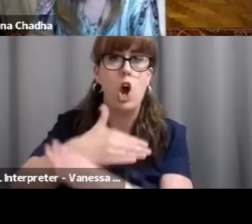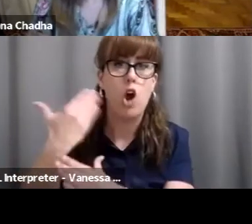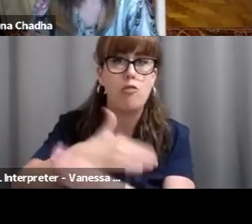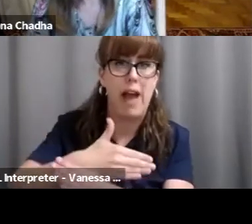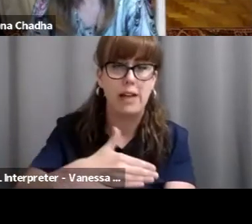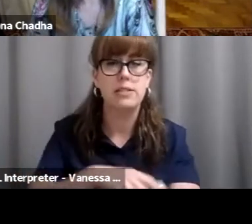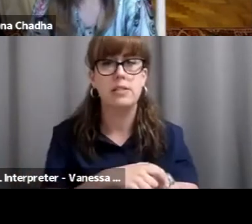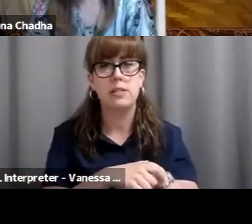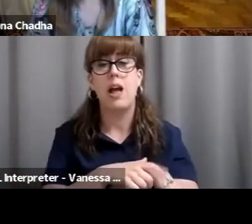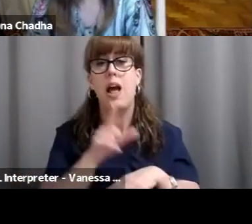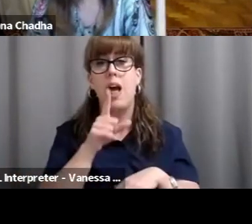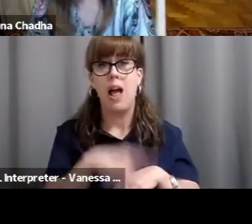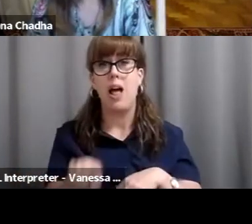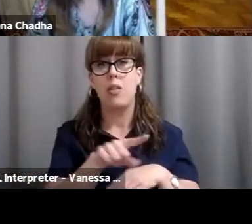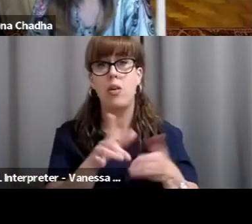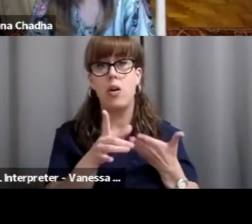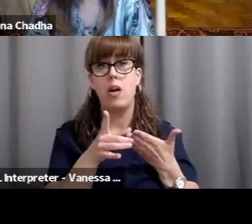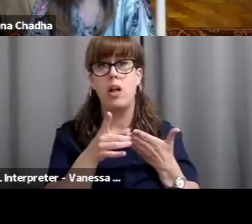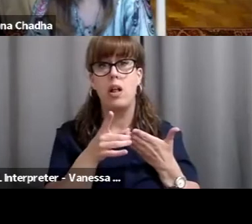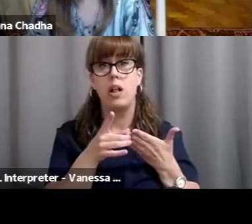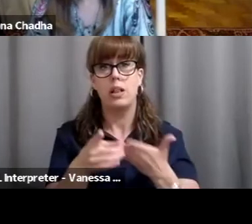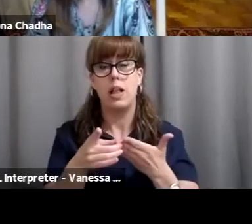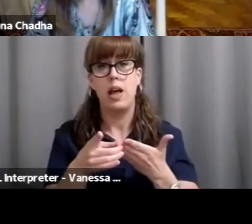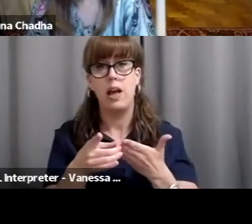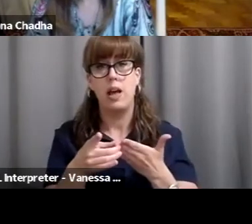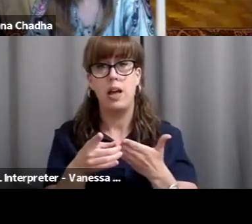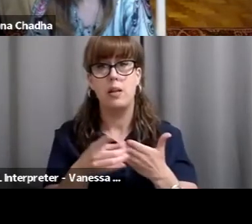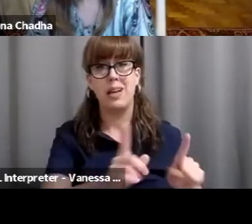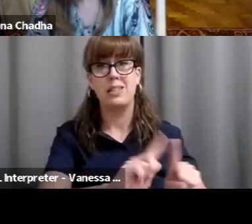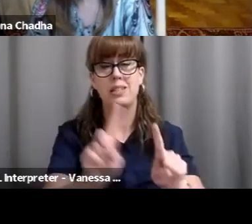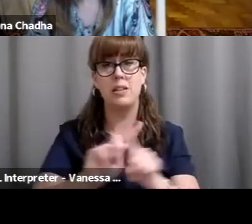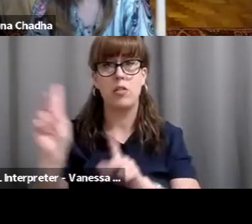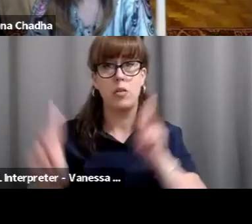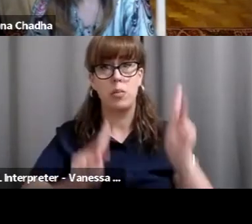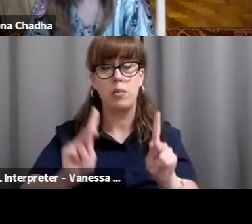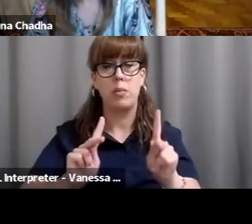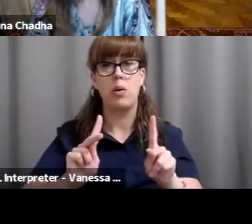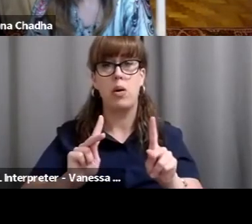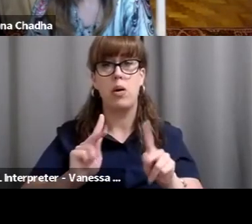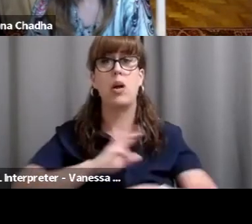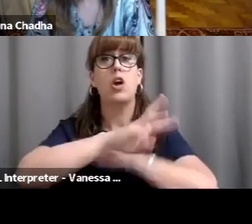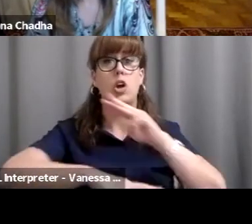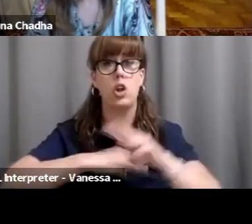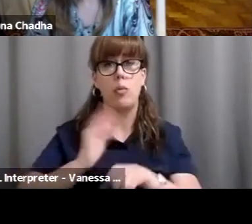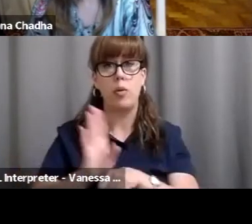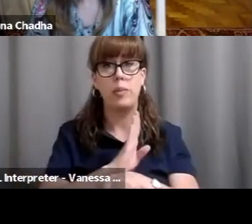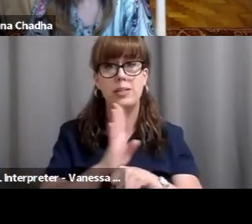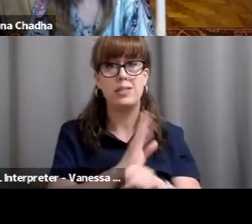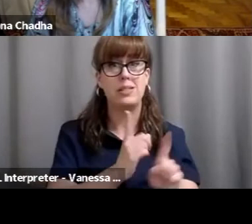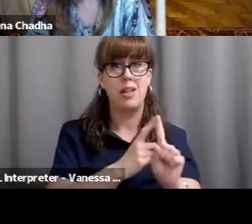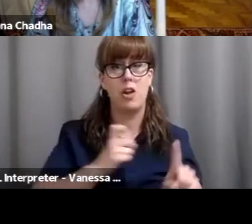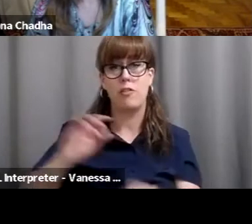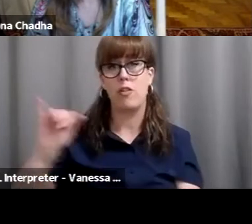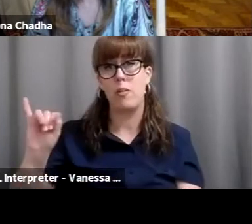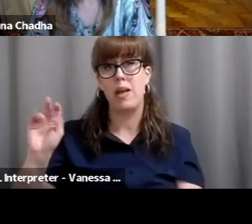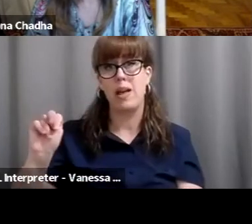leaders. Our head of global businesses out of India is leading the charge